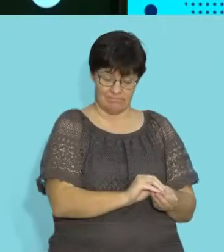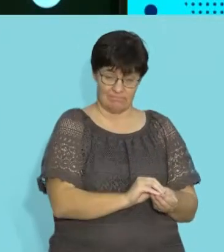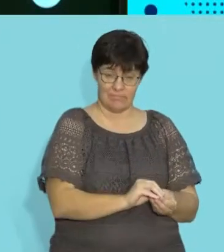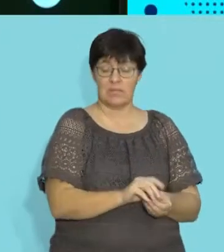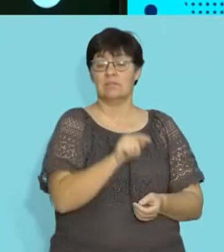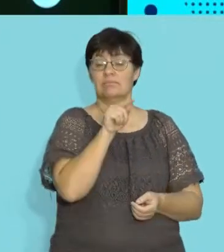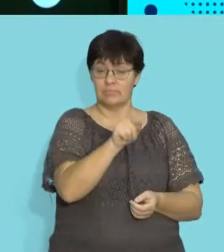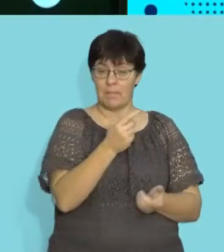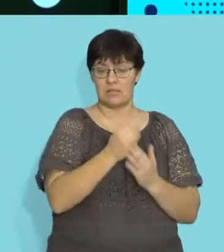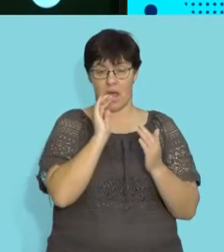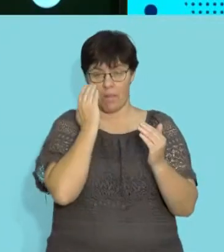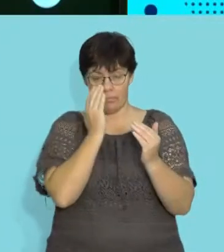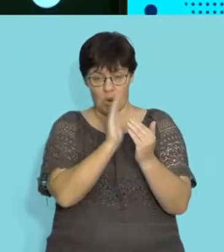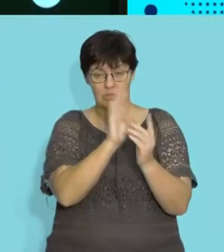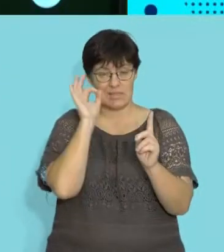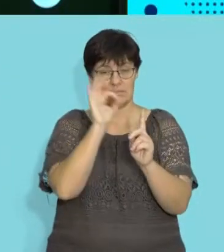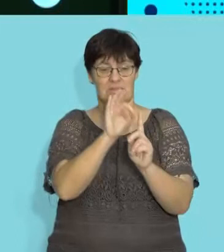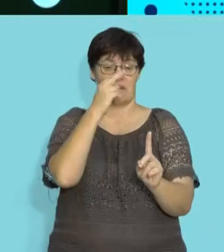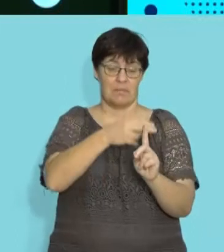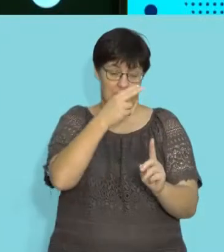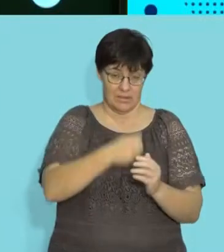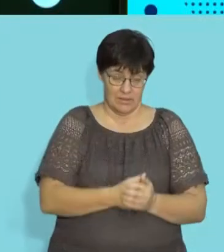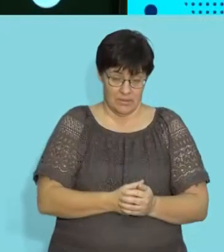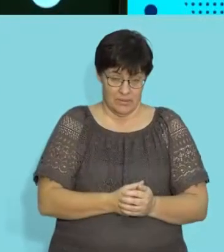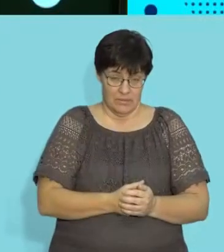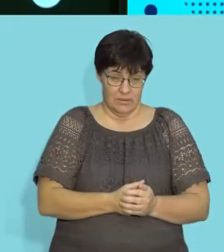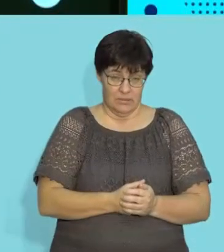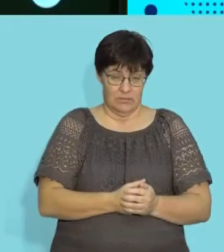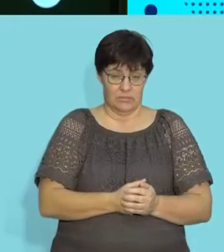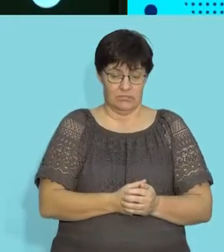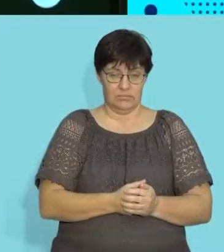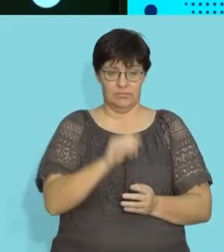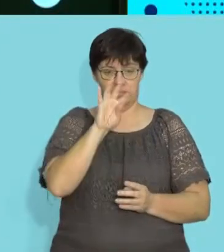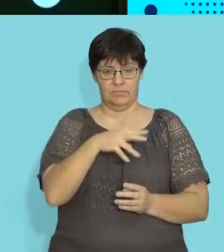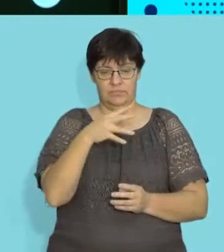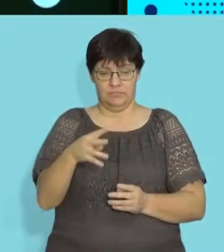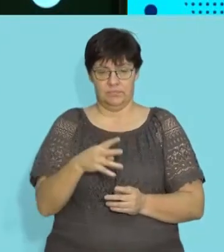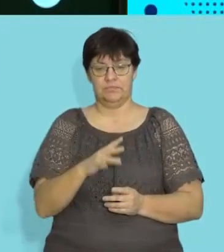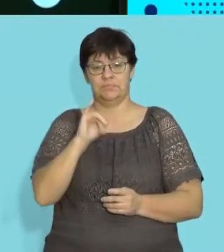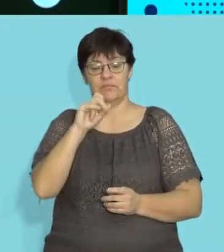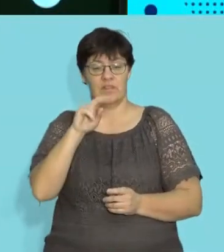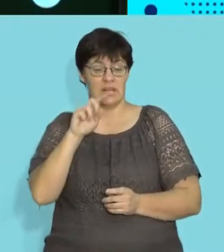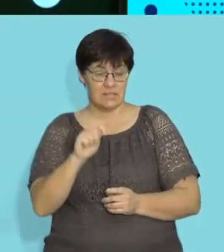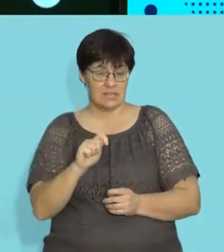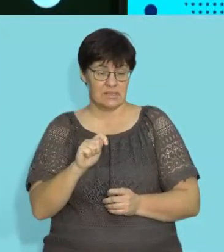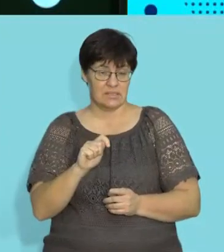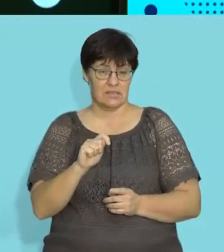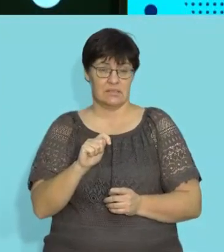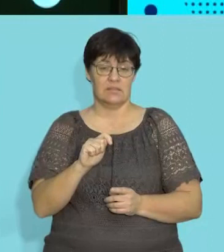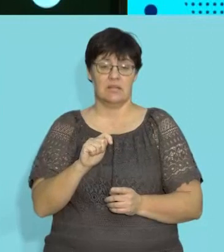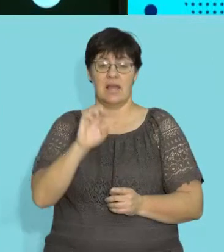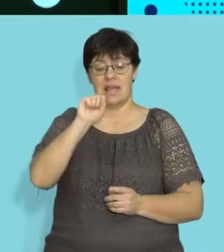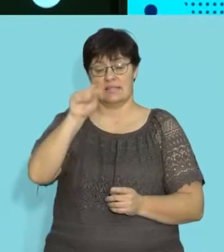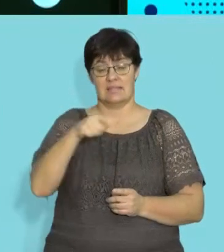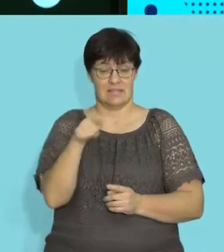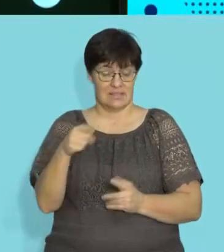convergent series has to be approaching a finite number. We've used the formula for an infinite series to calculate the sum